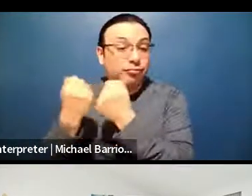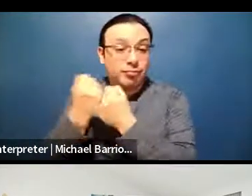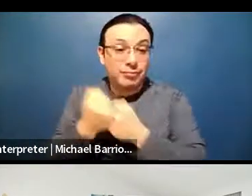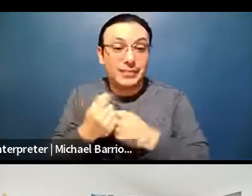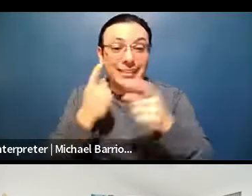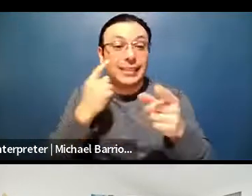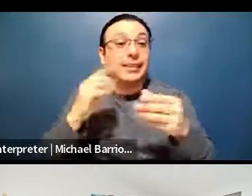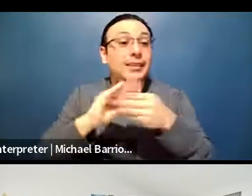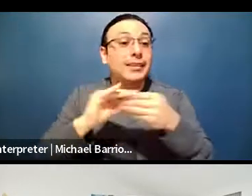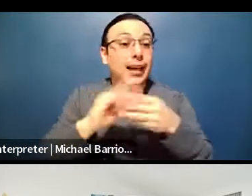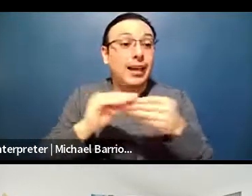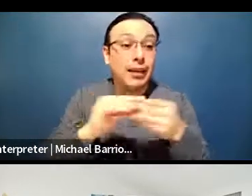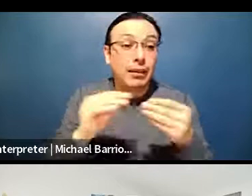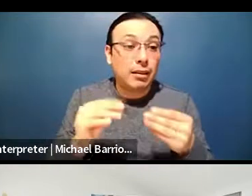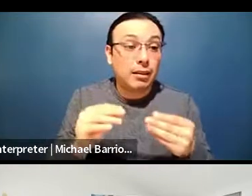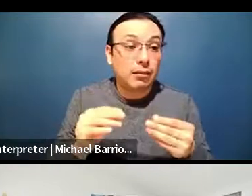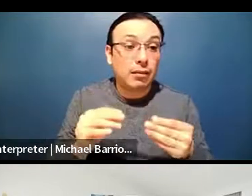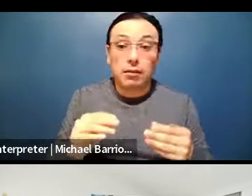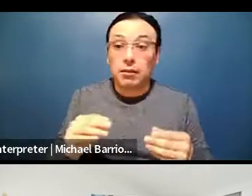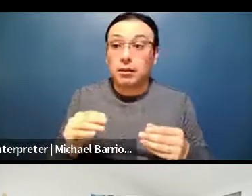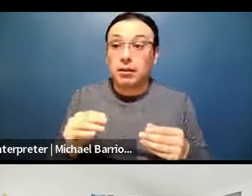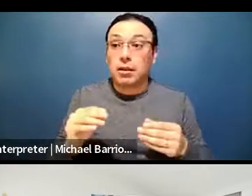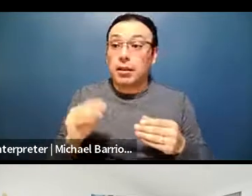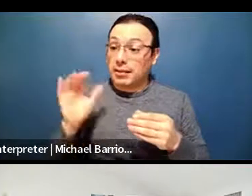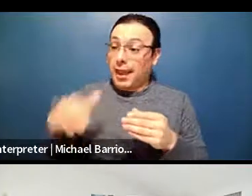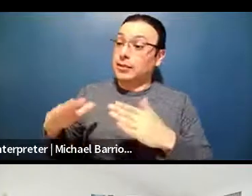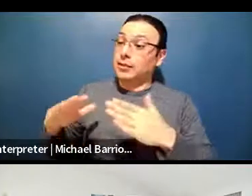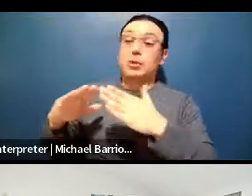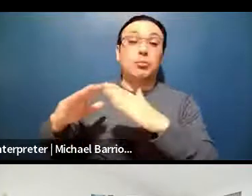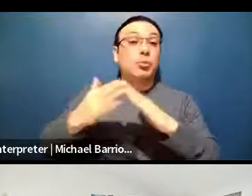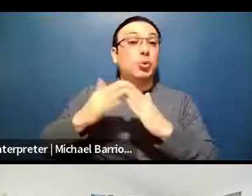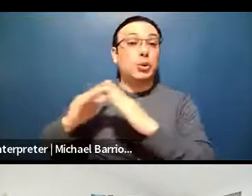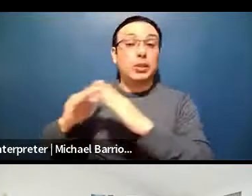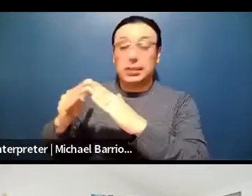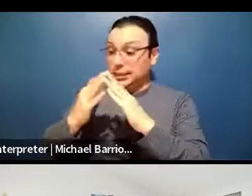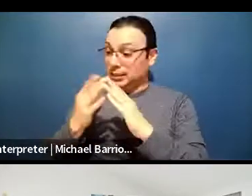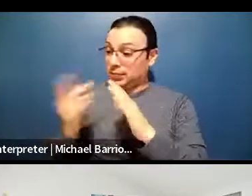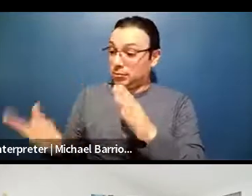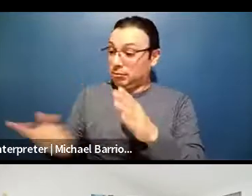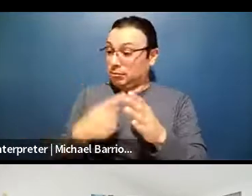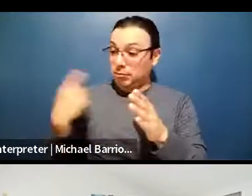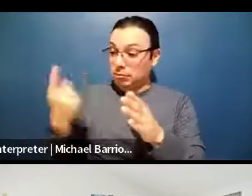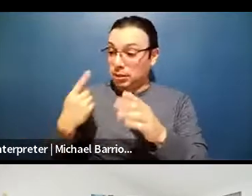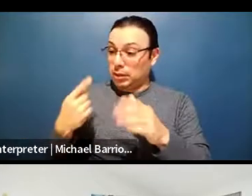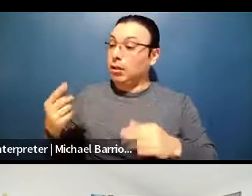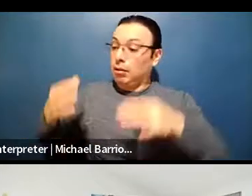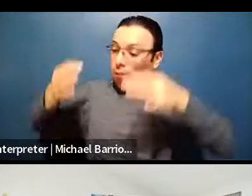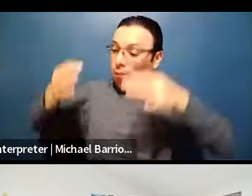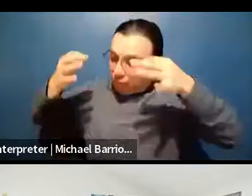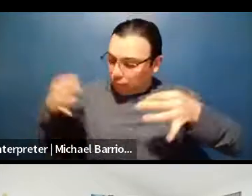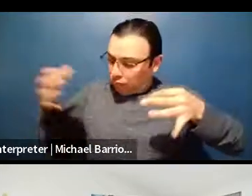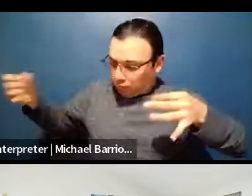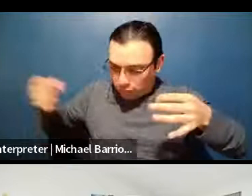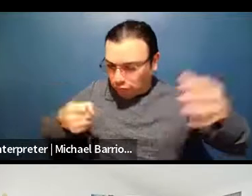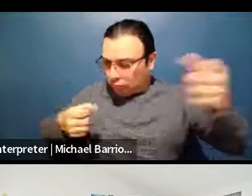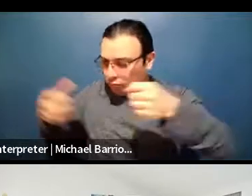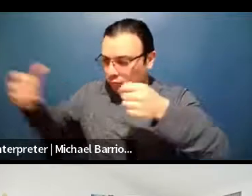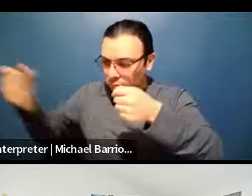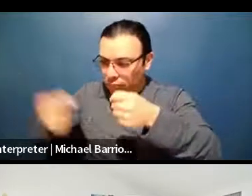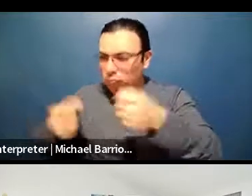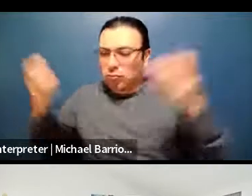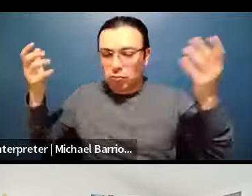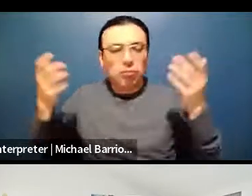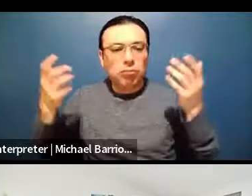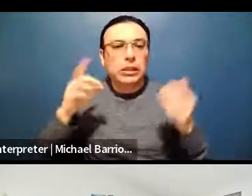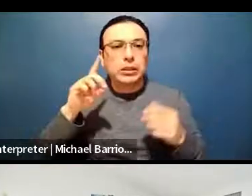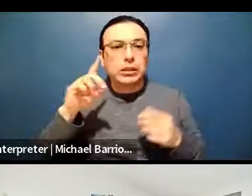our communities that we make, our chosen communities, our forged communities across disability identity and embodiment